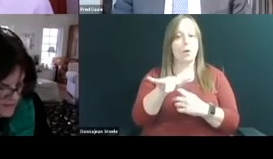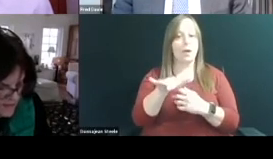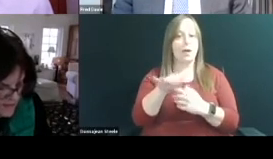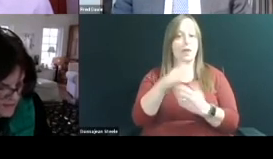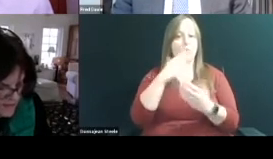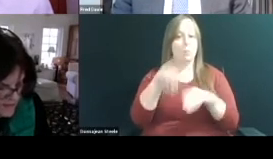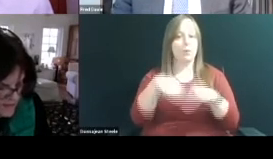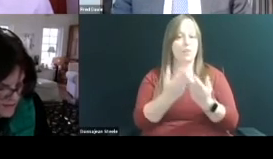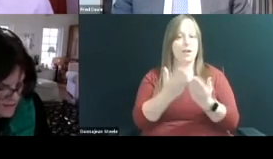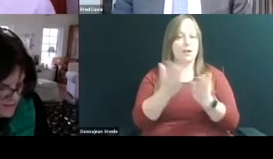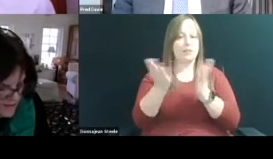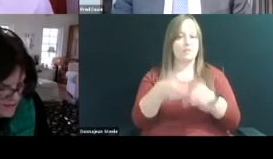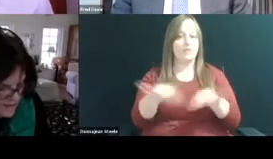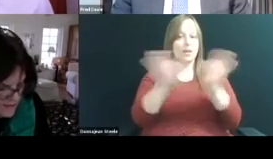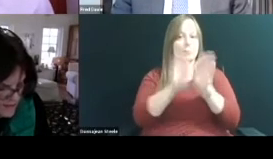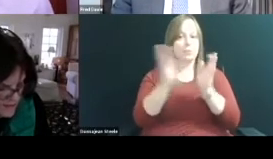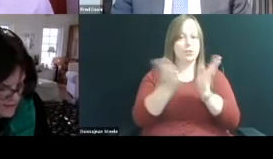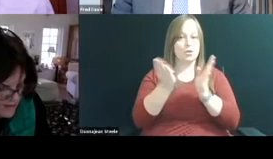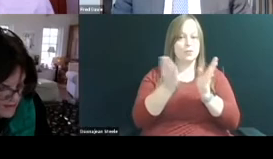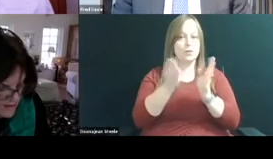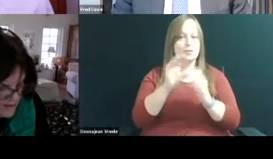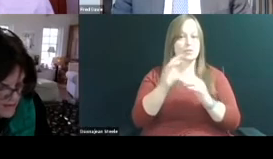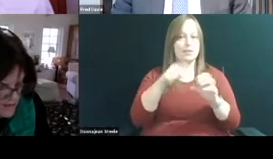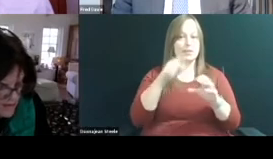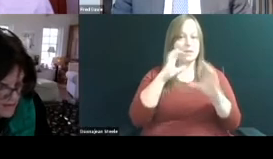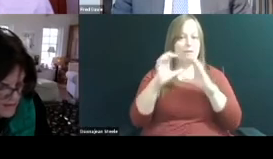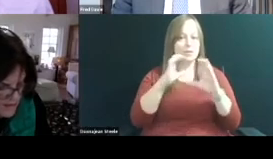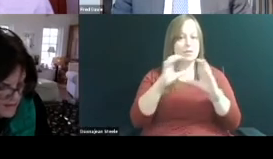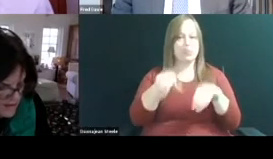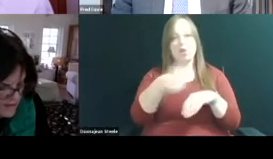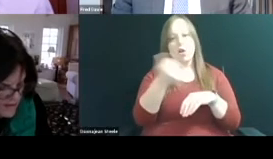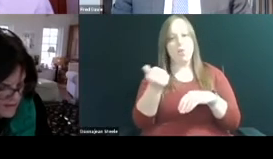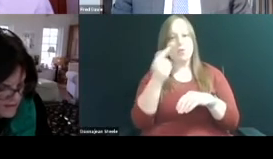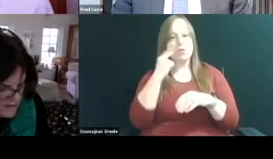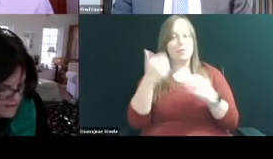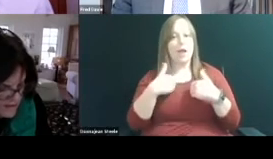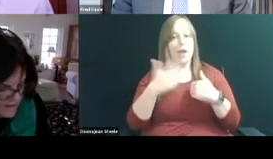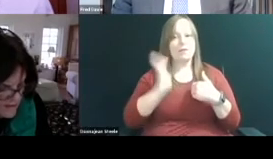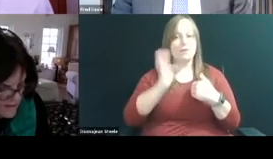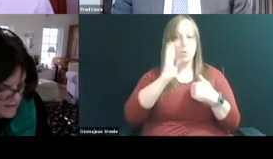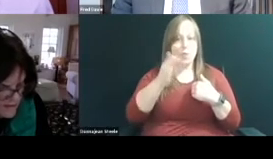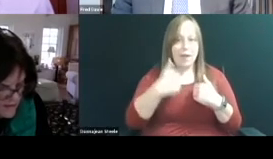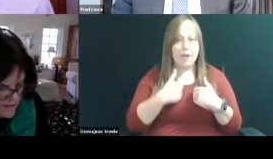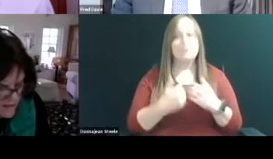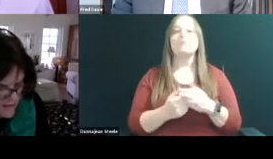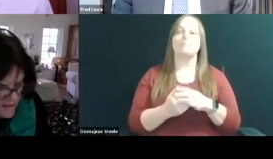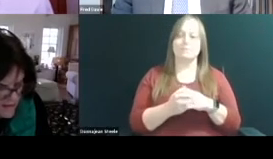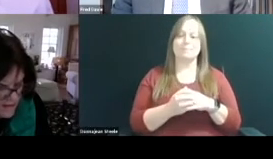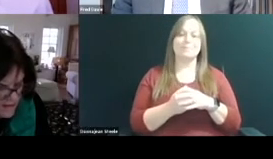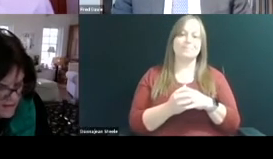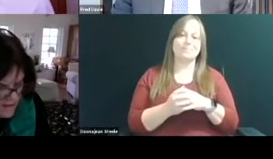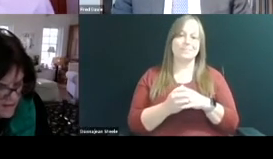for providing this valuable service at this conversation and others that we've had and will have.